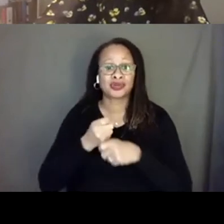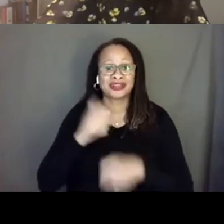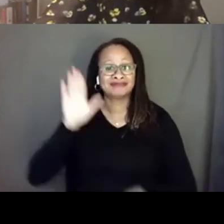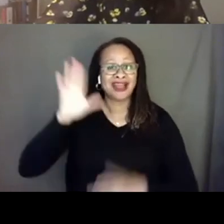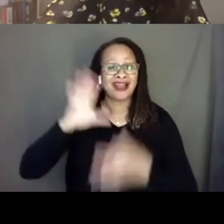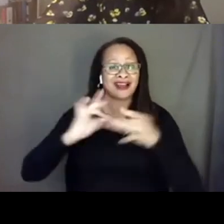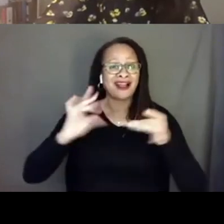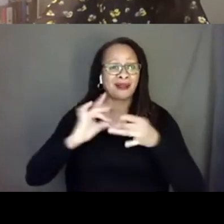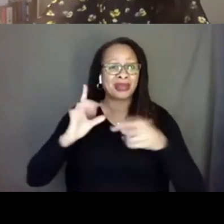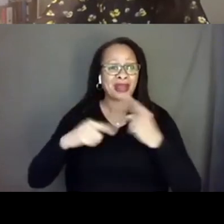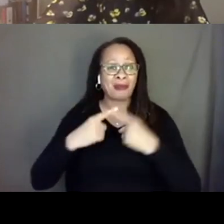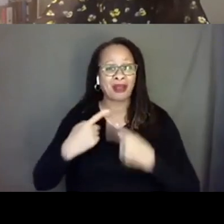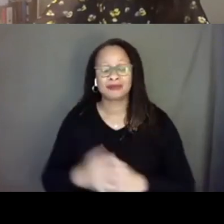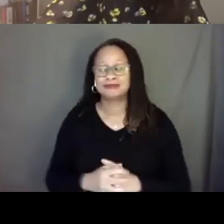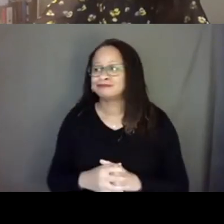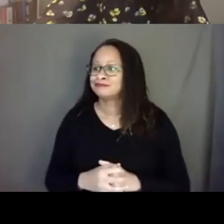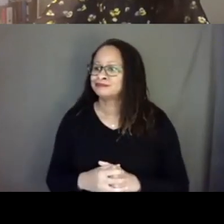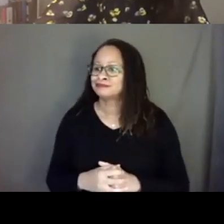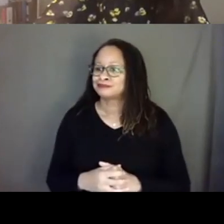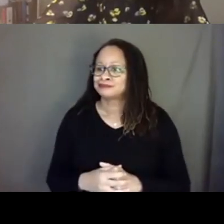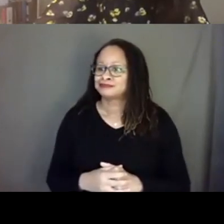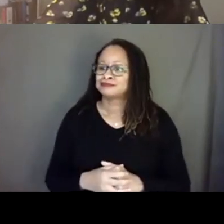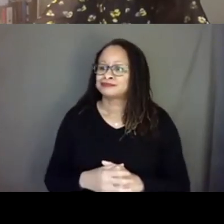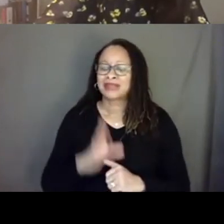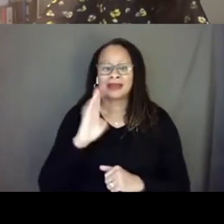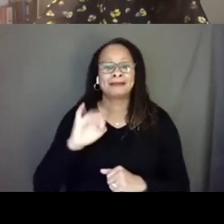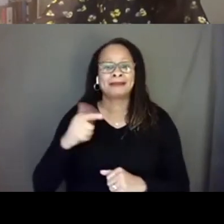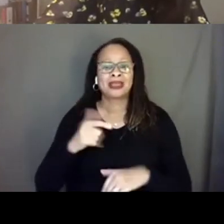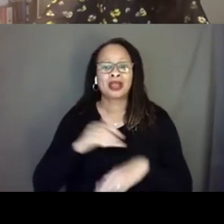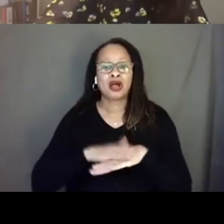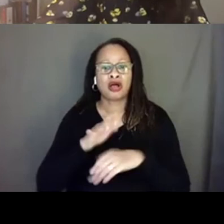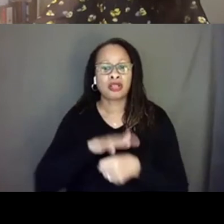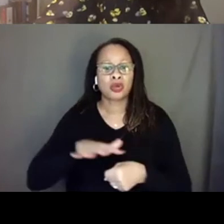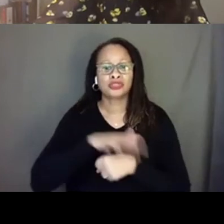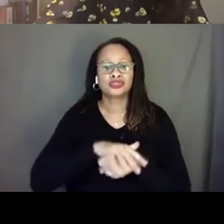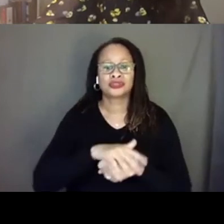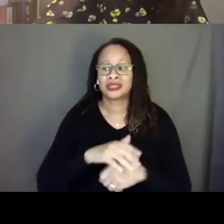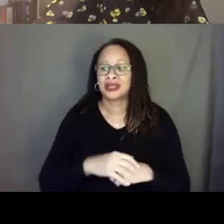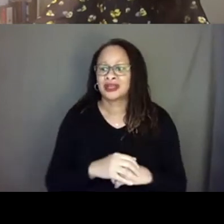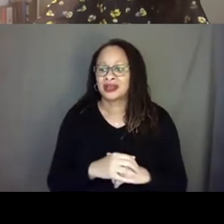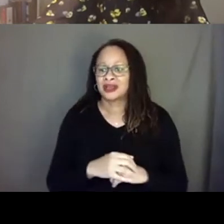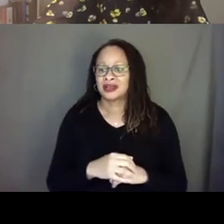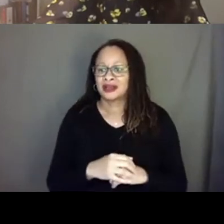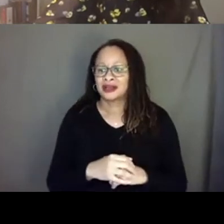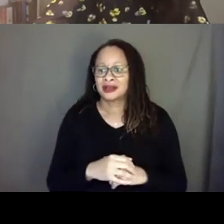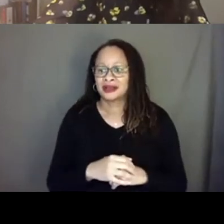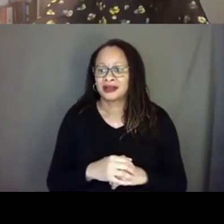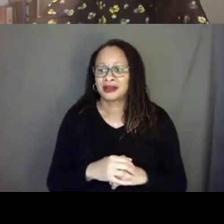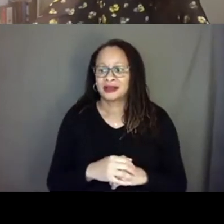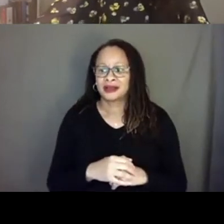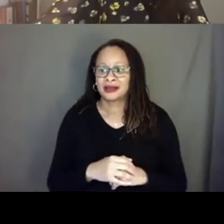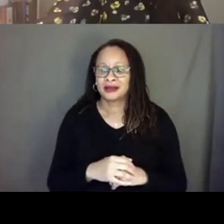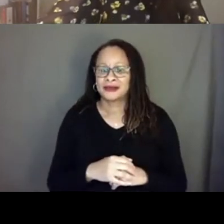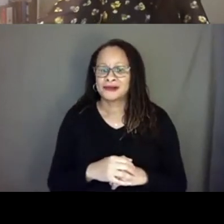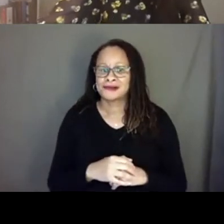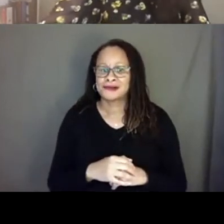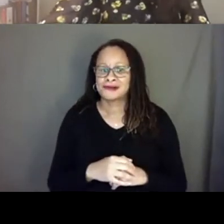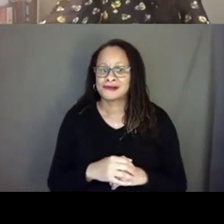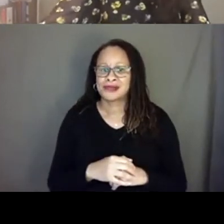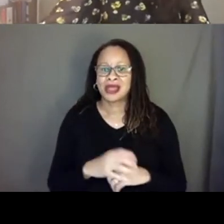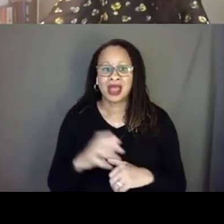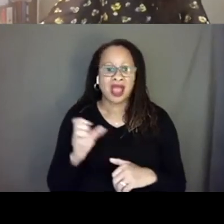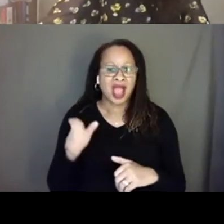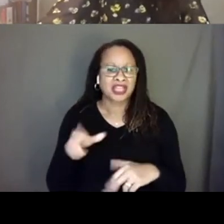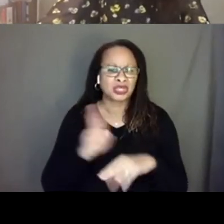about, you know, being on location. There weren't, I can switch from crutches to